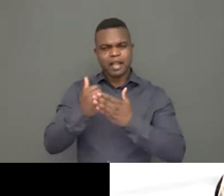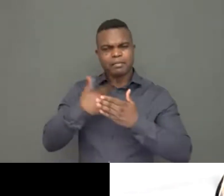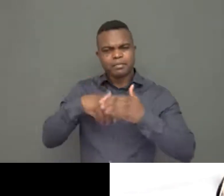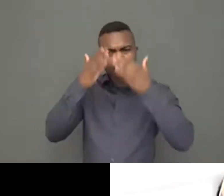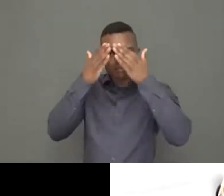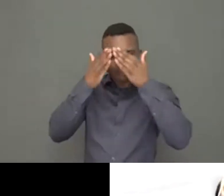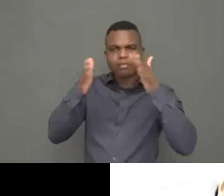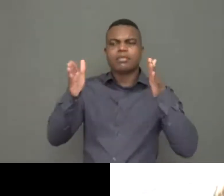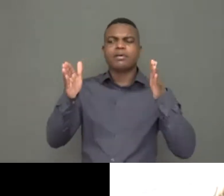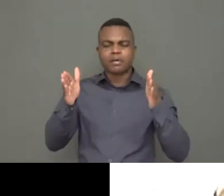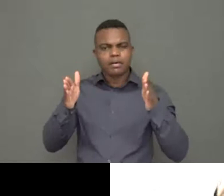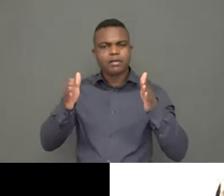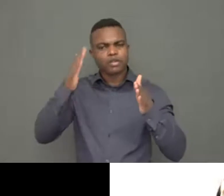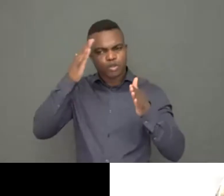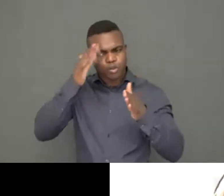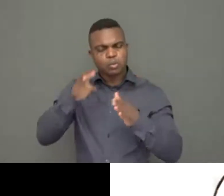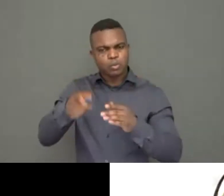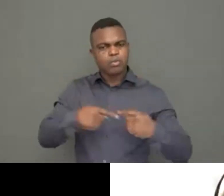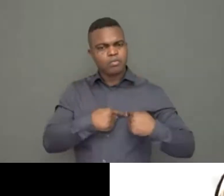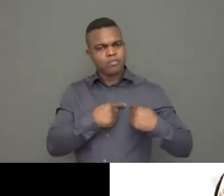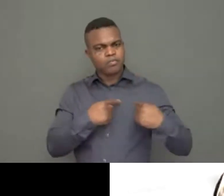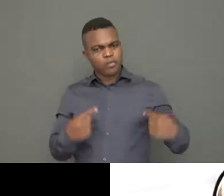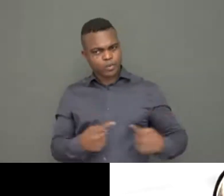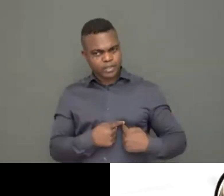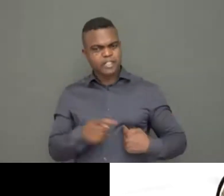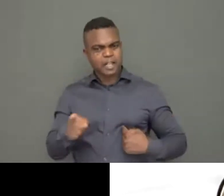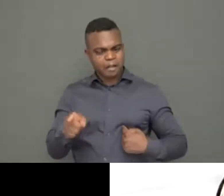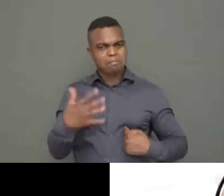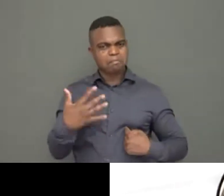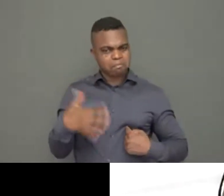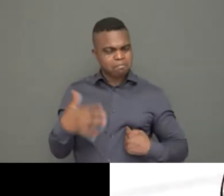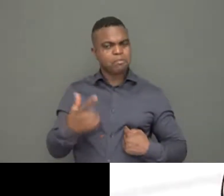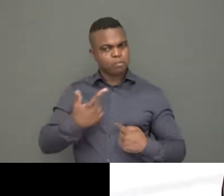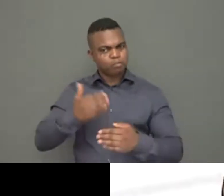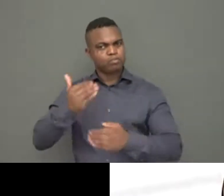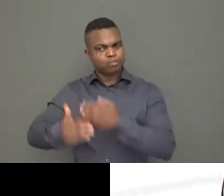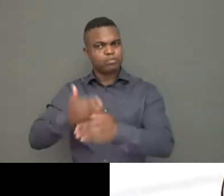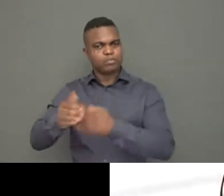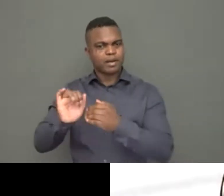and deinstitutionalization and development cooperation. That has opened up for us during the project, and we will continue that.